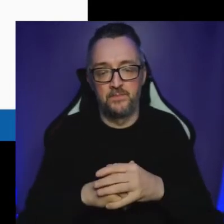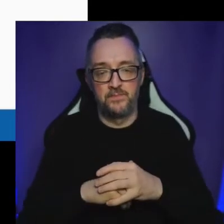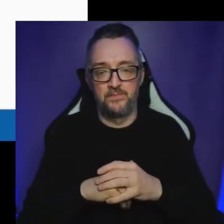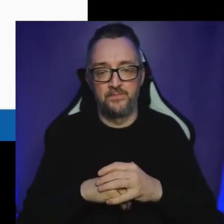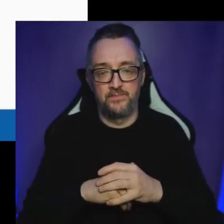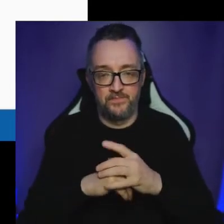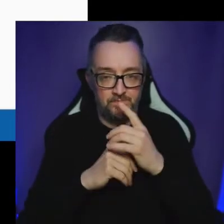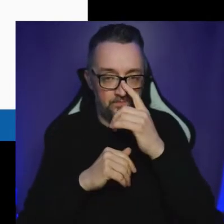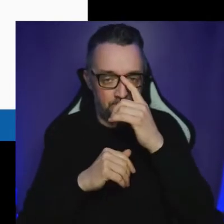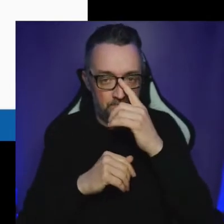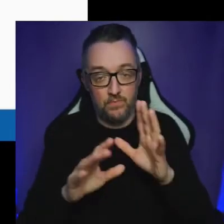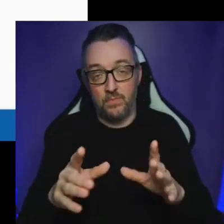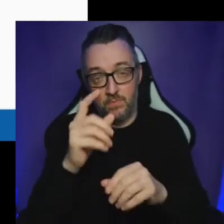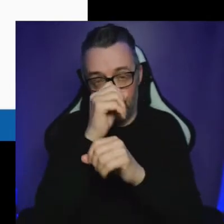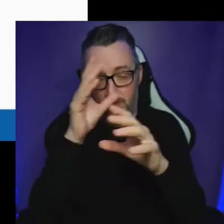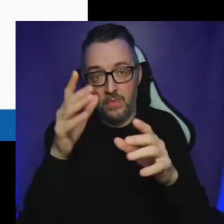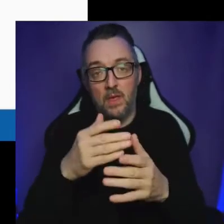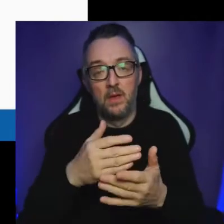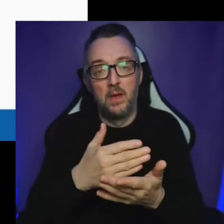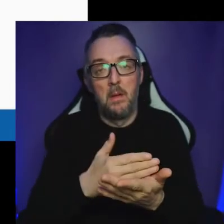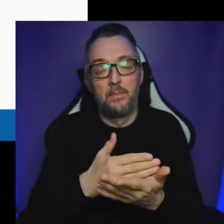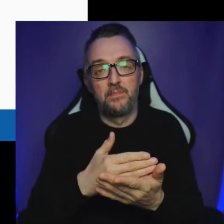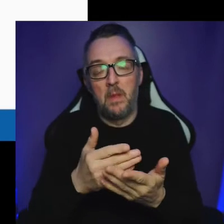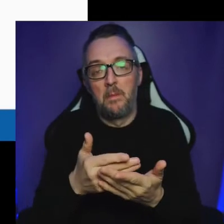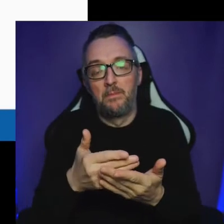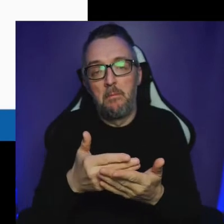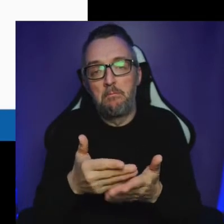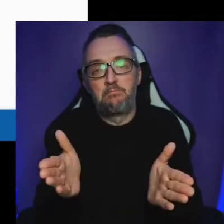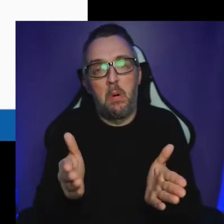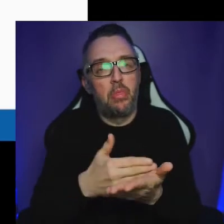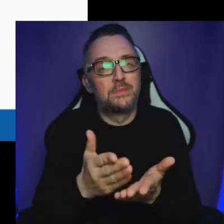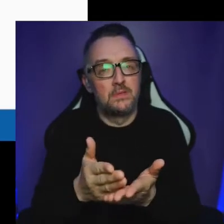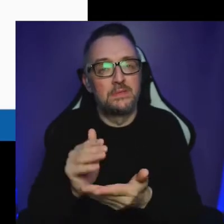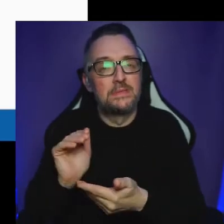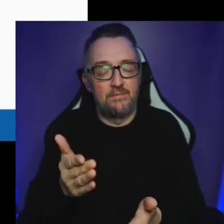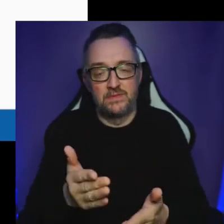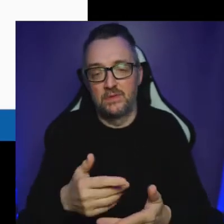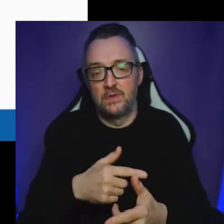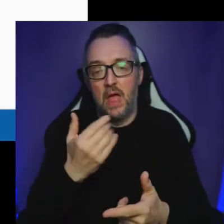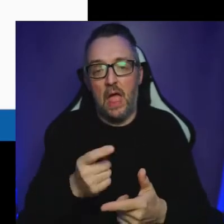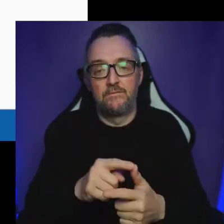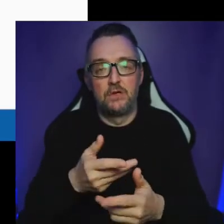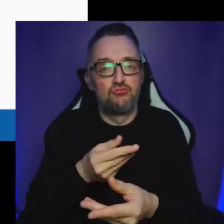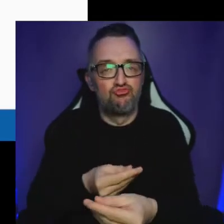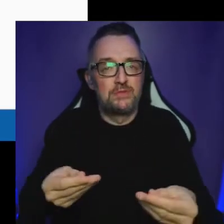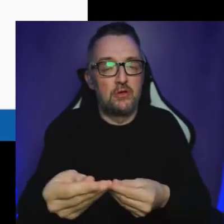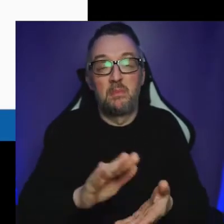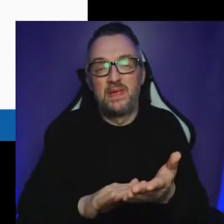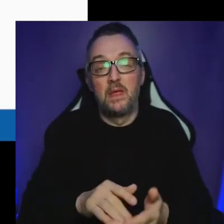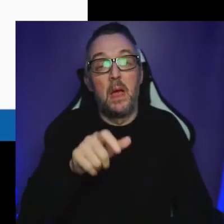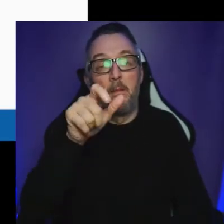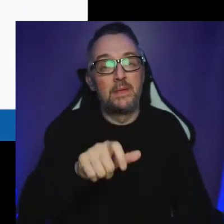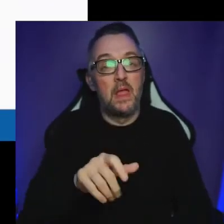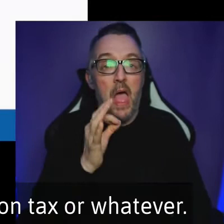So thinking about public sector services, and I kind of touched on this just briefly, roughly we have transactional services, which are people